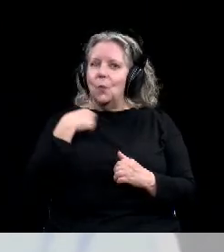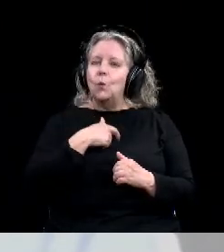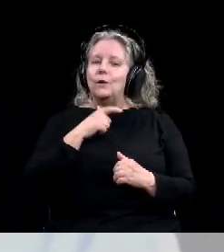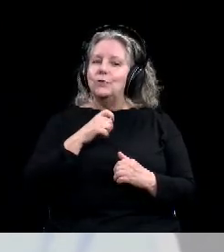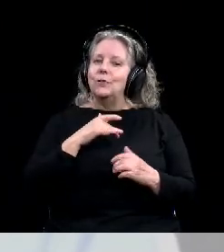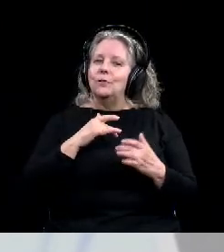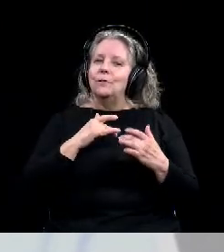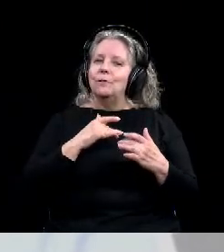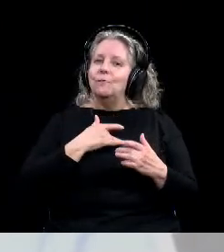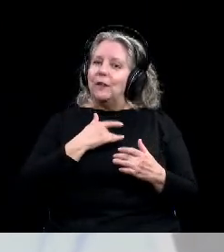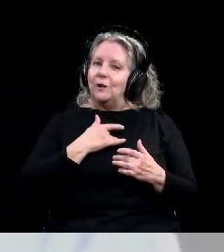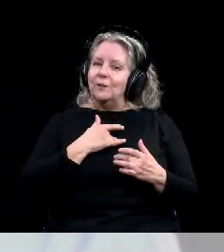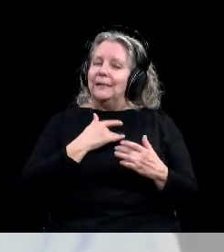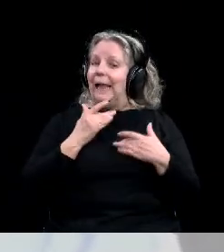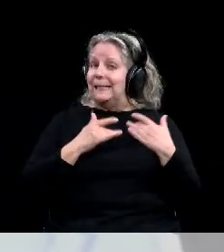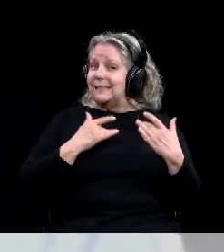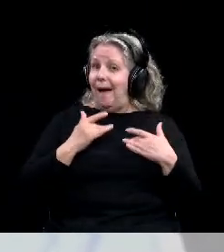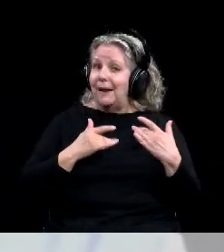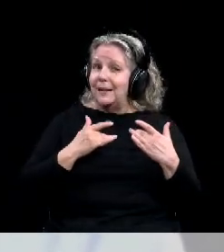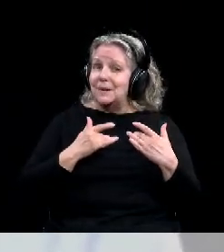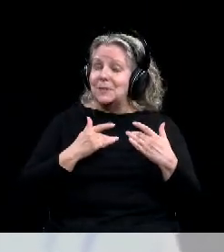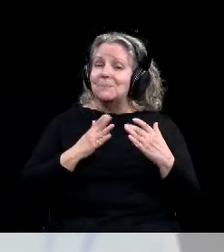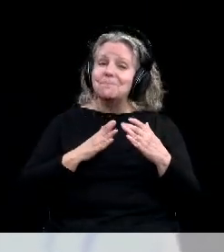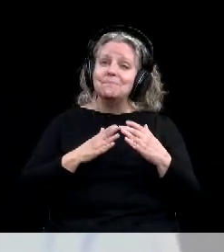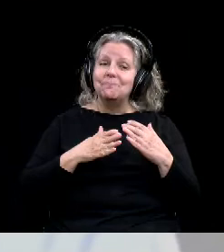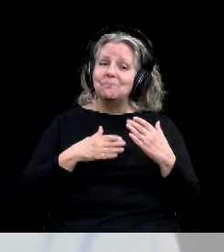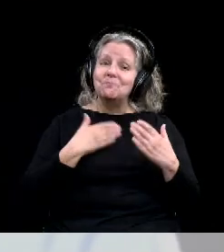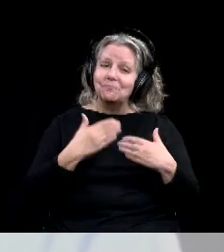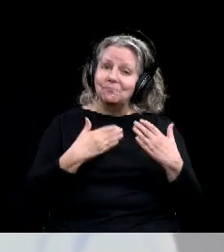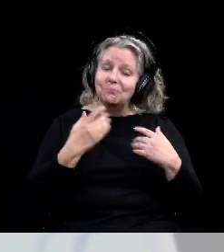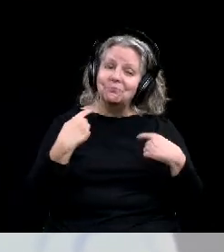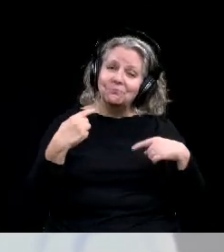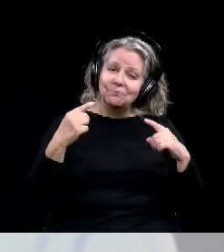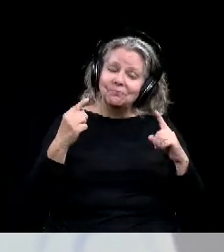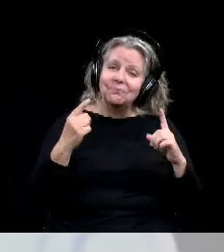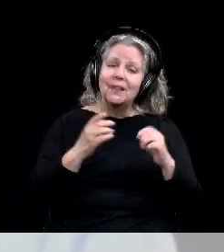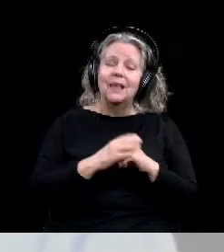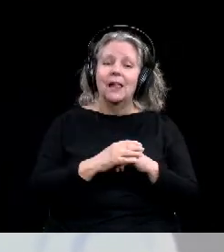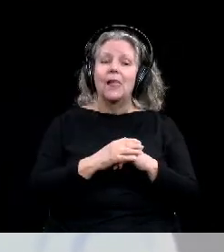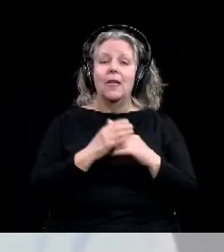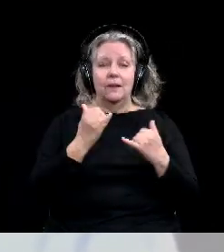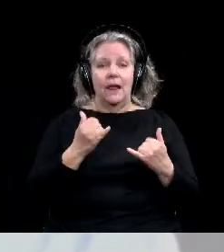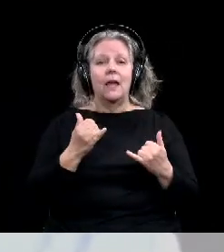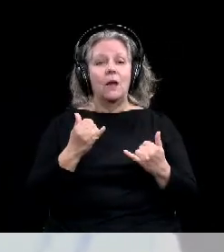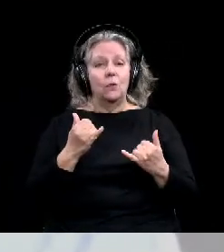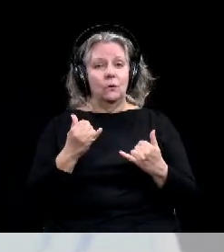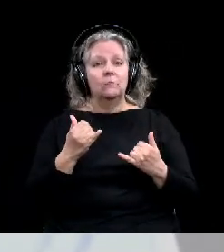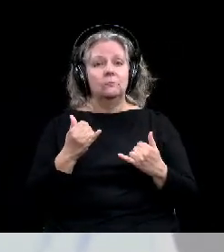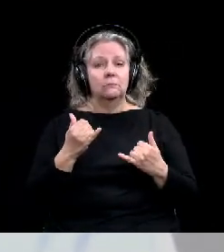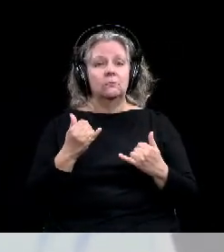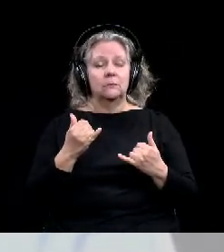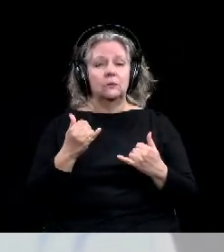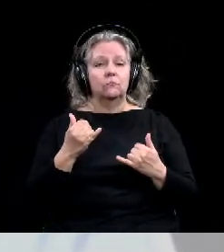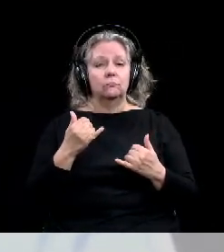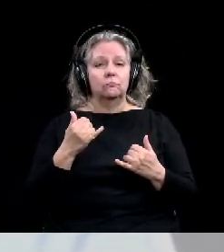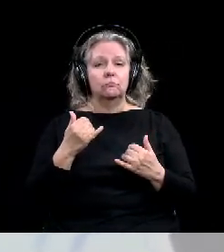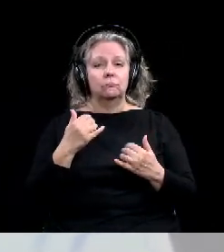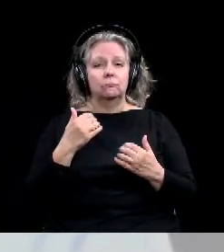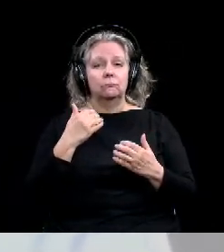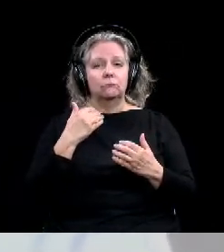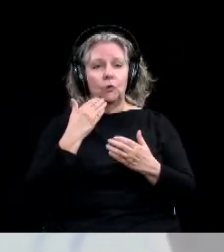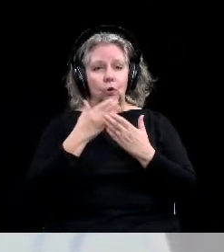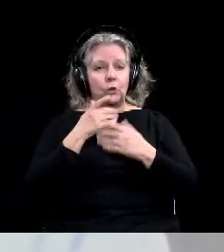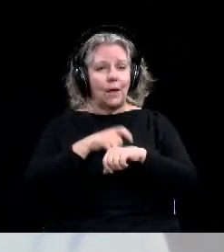the time to get tested. If you're symptomatic, even mildly symptomatic, if you think you've